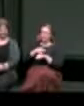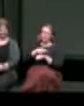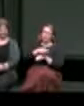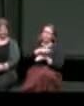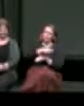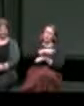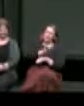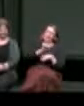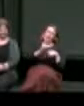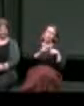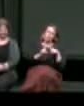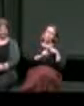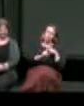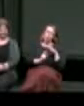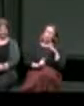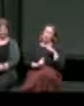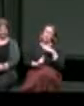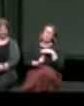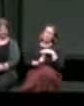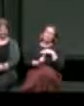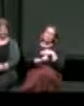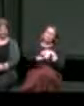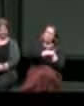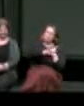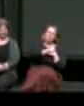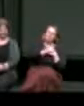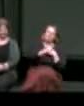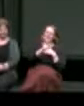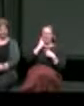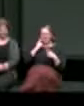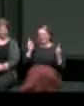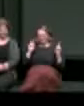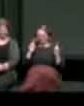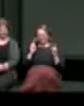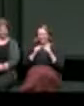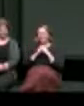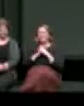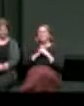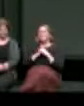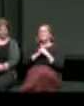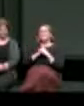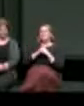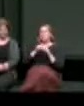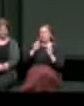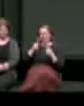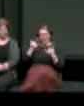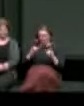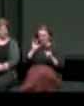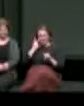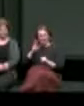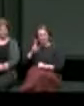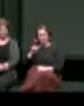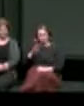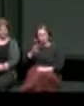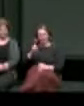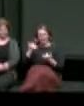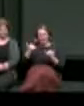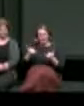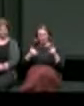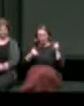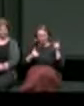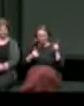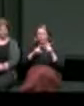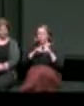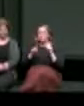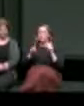way. So it wasn't very successful. Remnants of the race can still be seen today, however, and it is